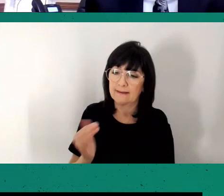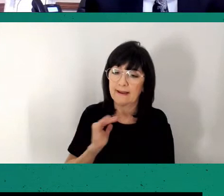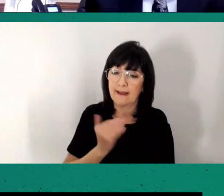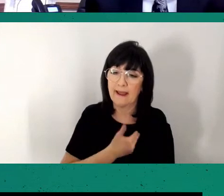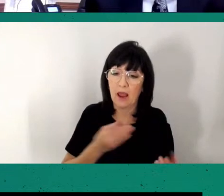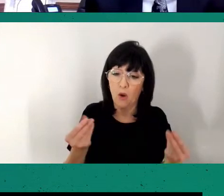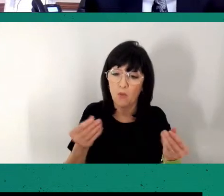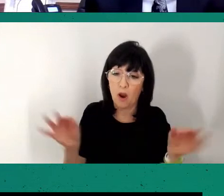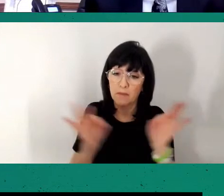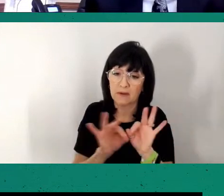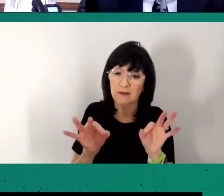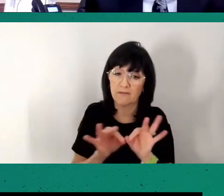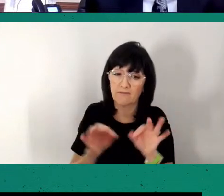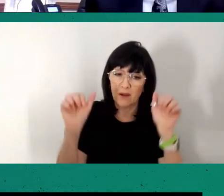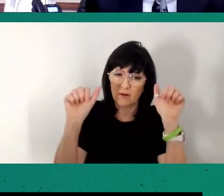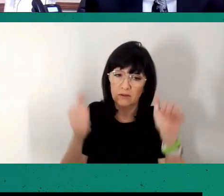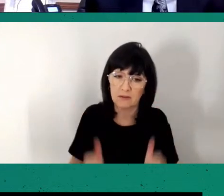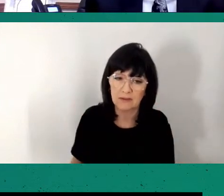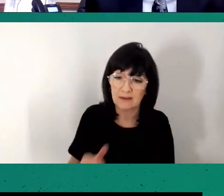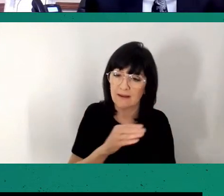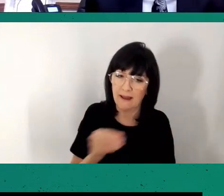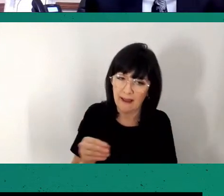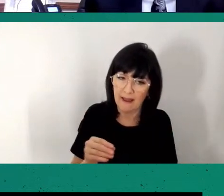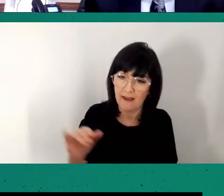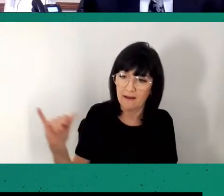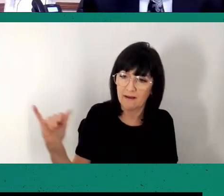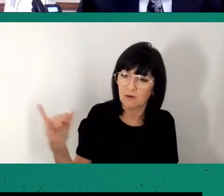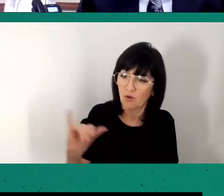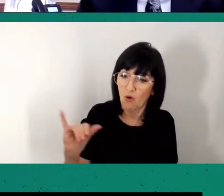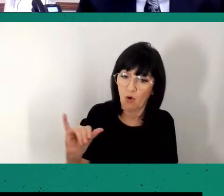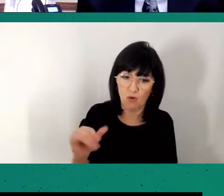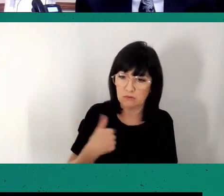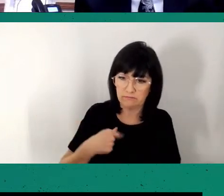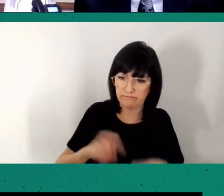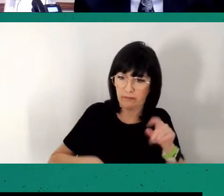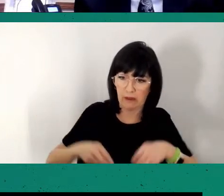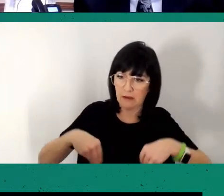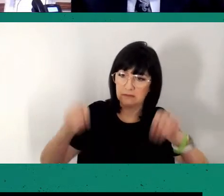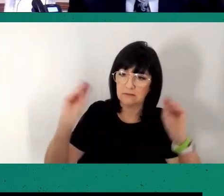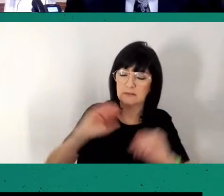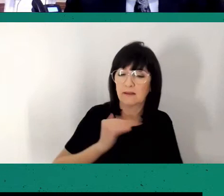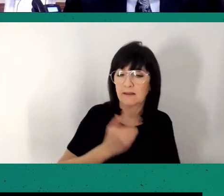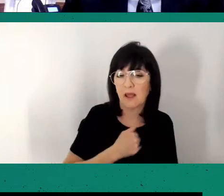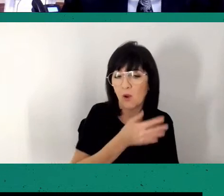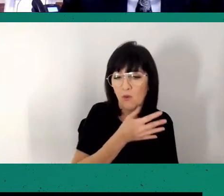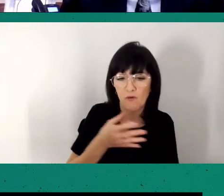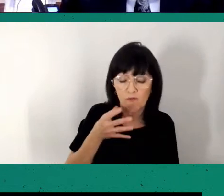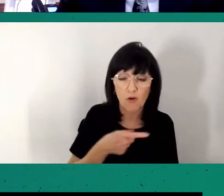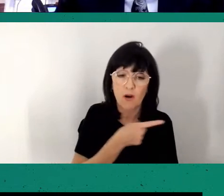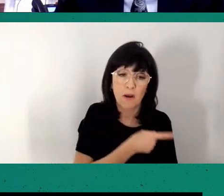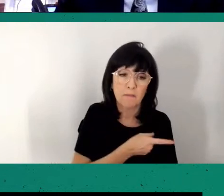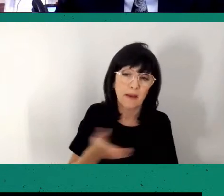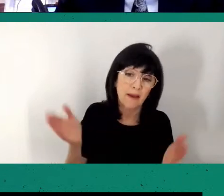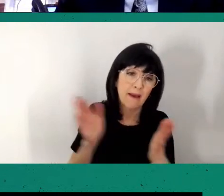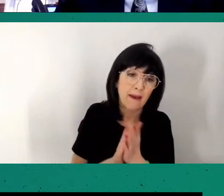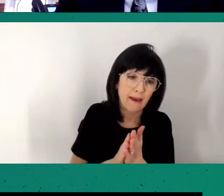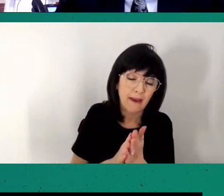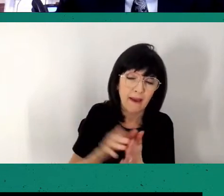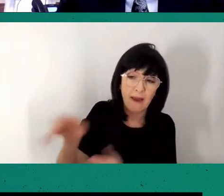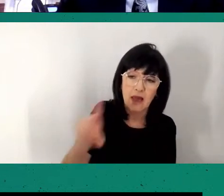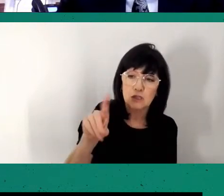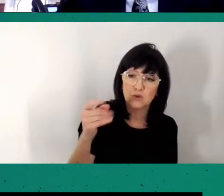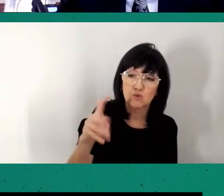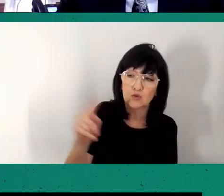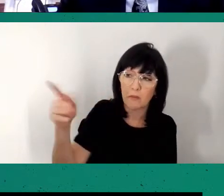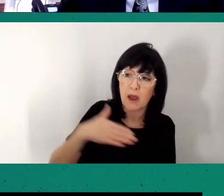property, but knocks the sale of it entirely." She went on to request that DuPont buy her property since